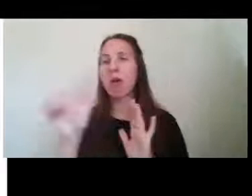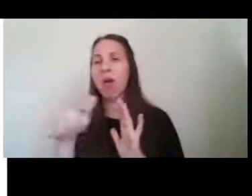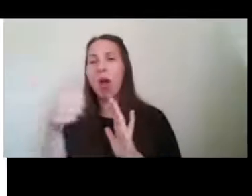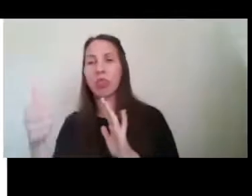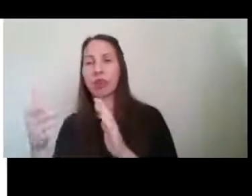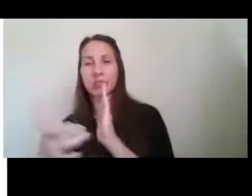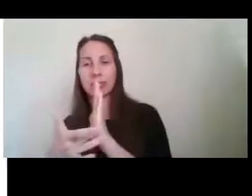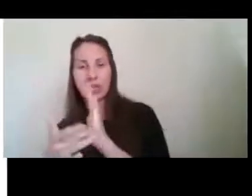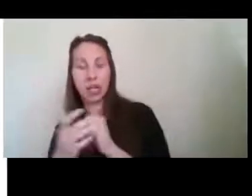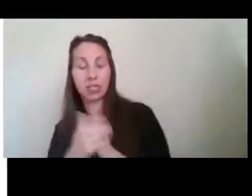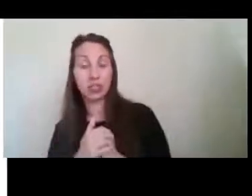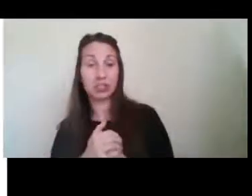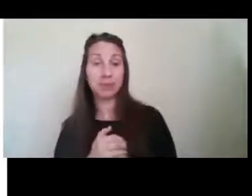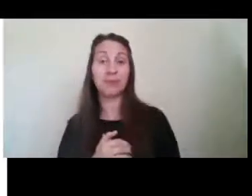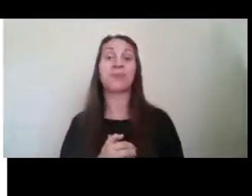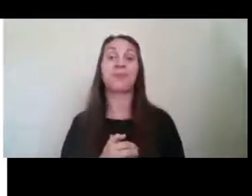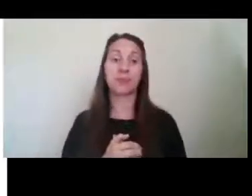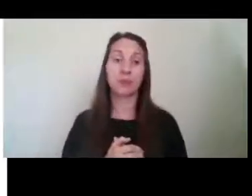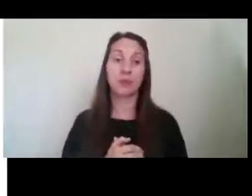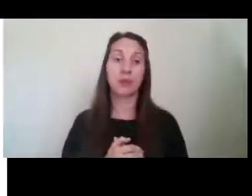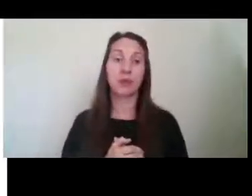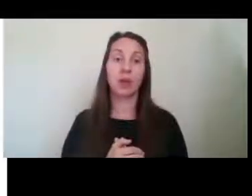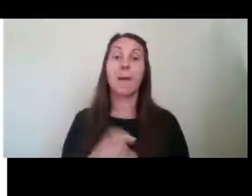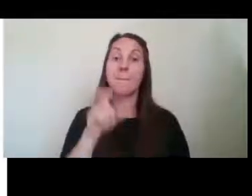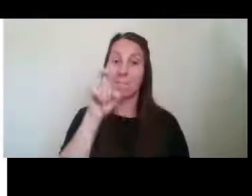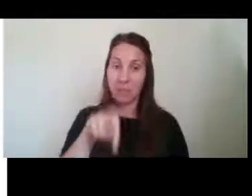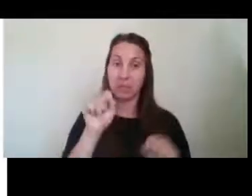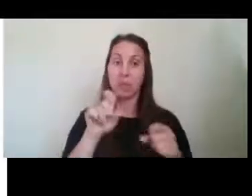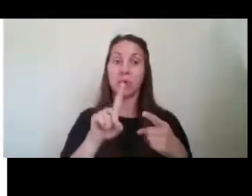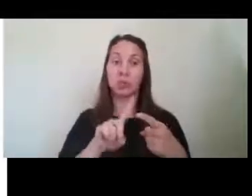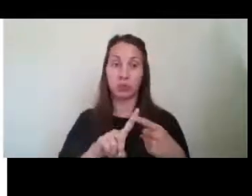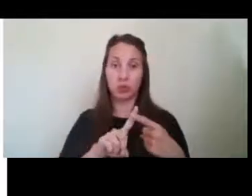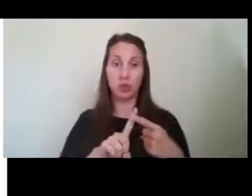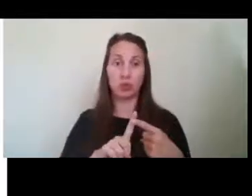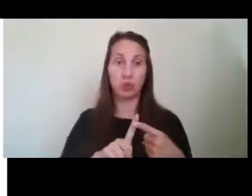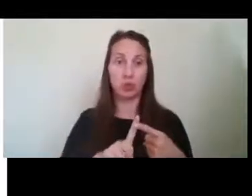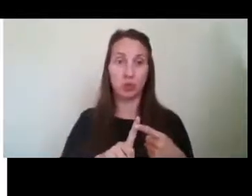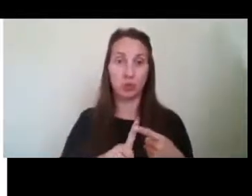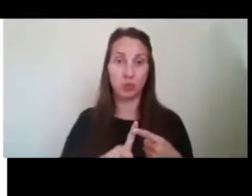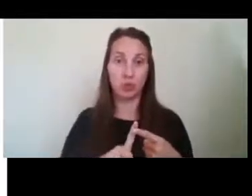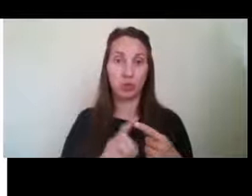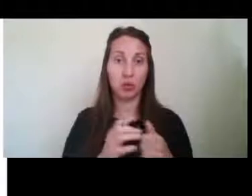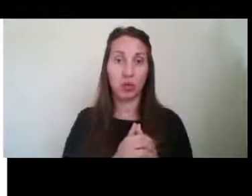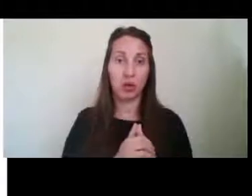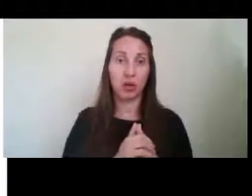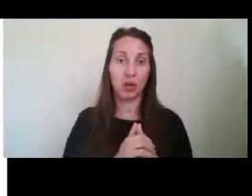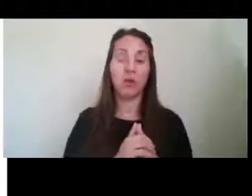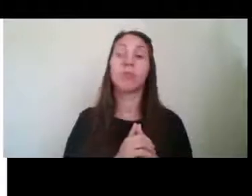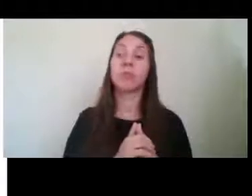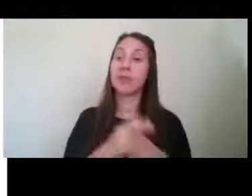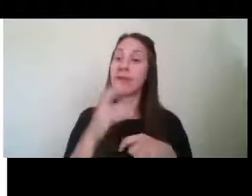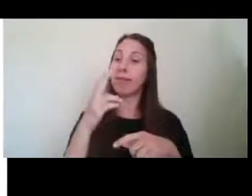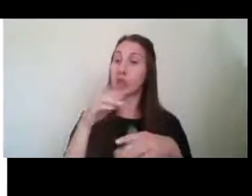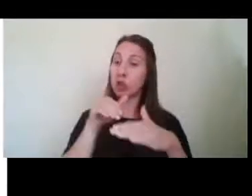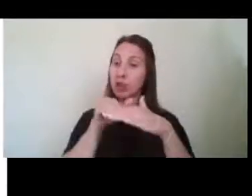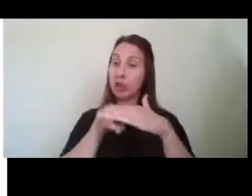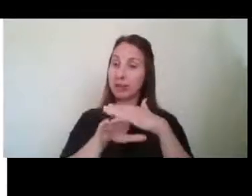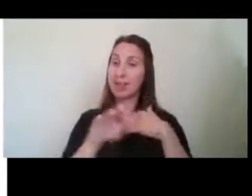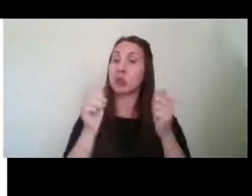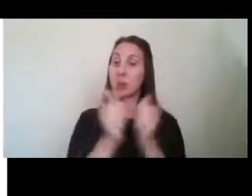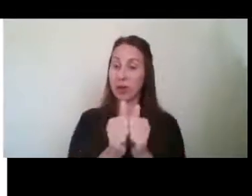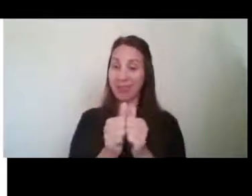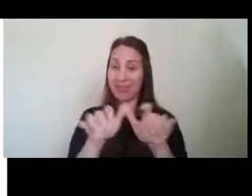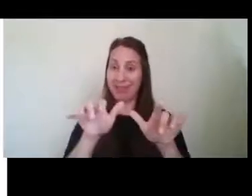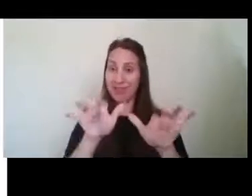and select each link using the keyboard alone. If you want to see how accessible some of your links are, you can start tabbing through